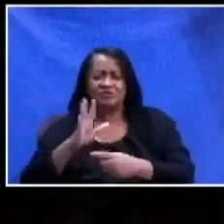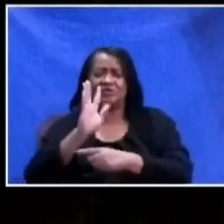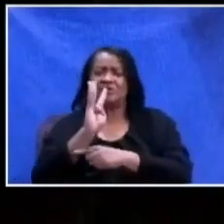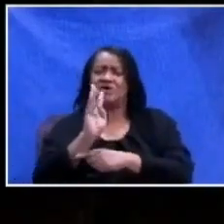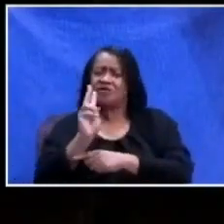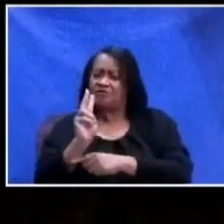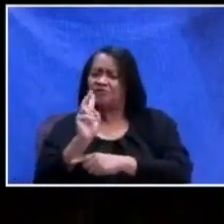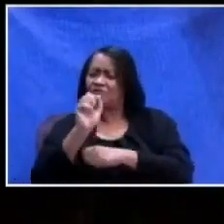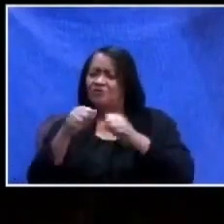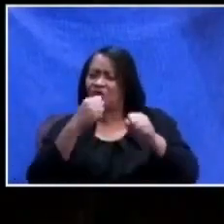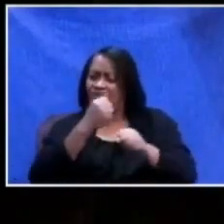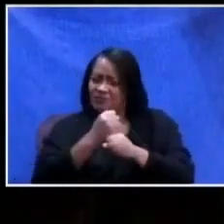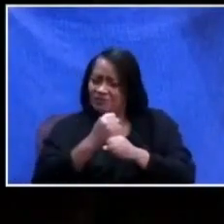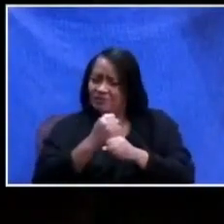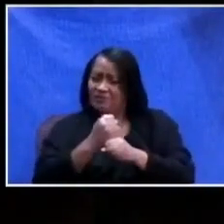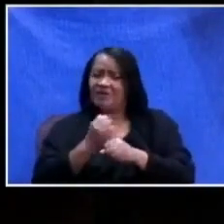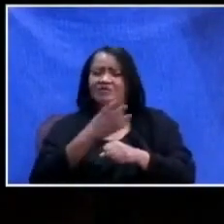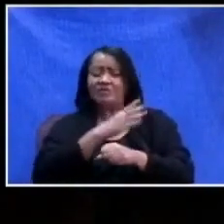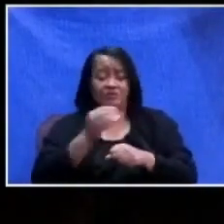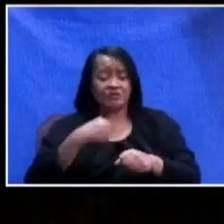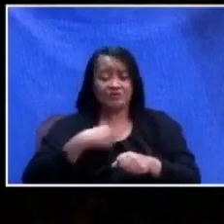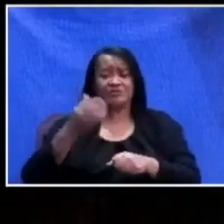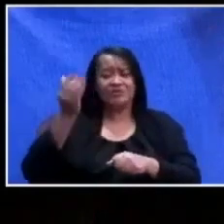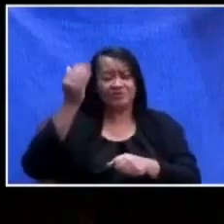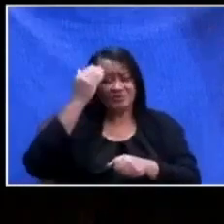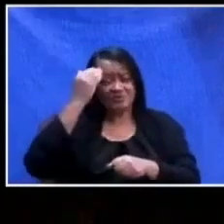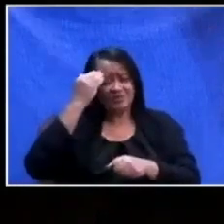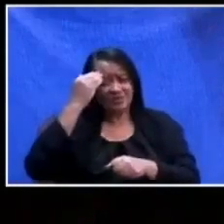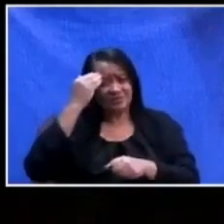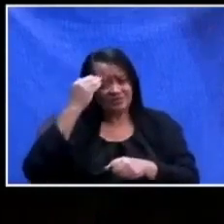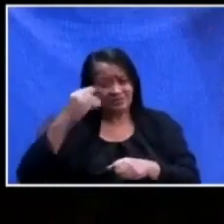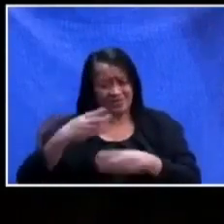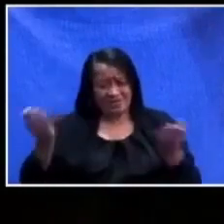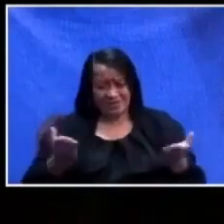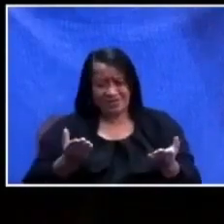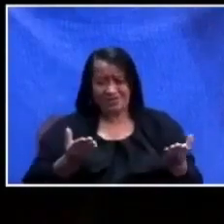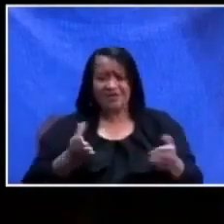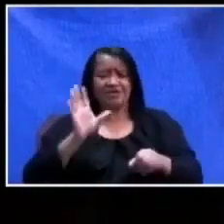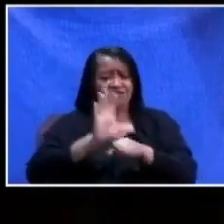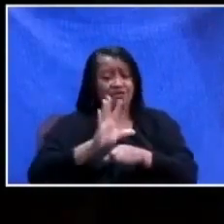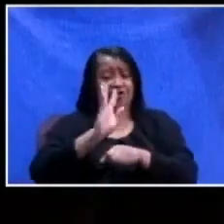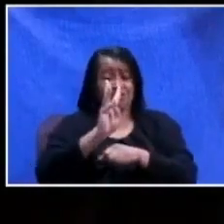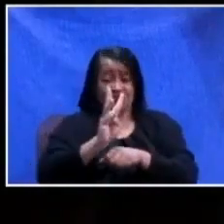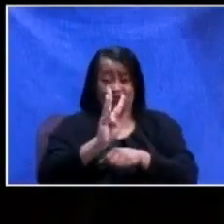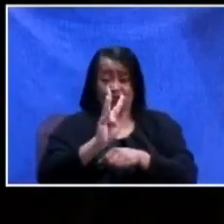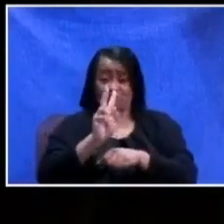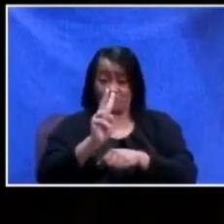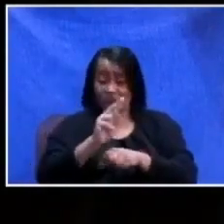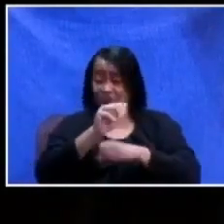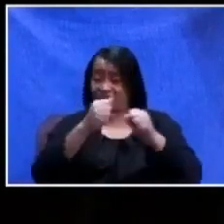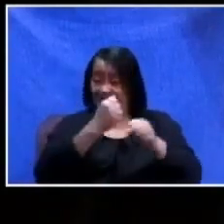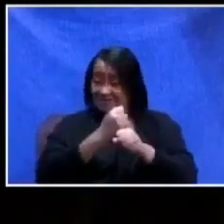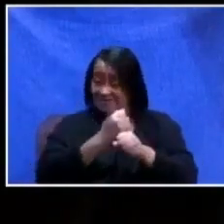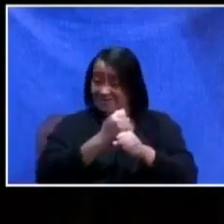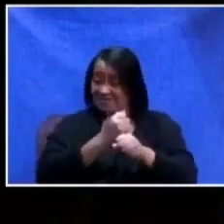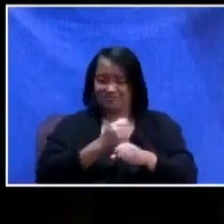42 years. And I know I've been here for 42 years, but it goes by so quickly.